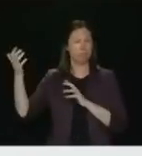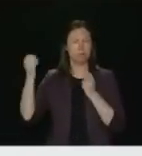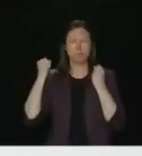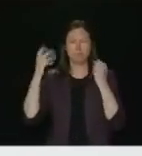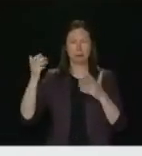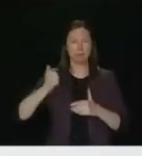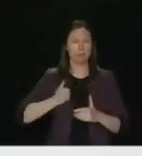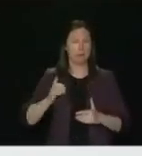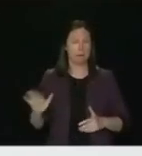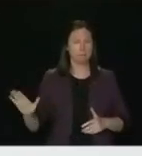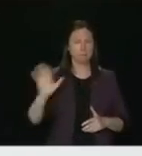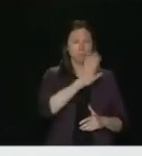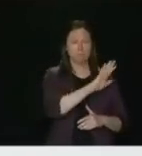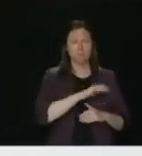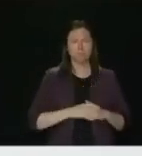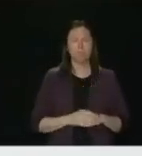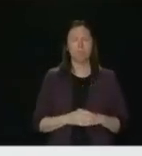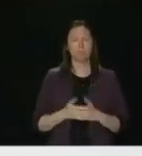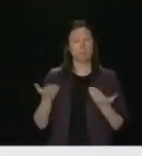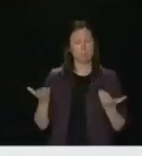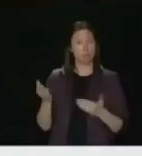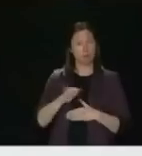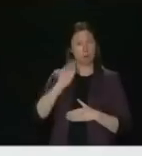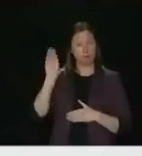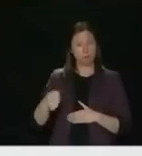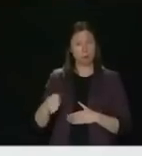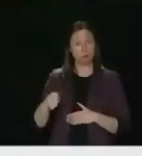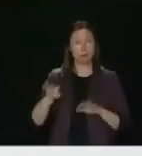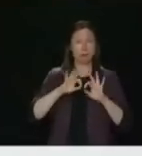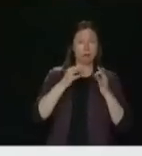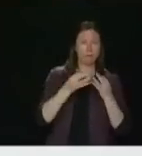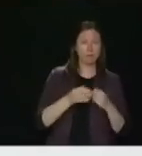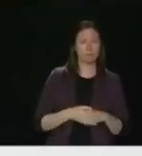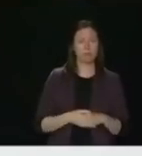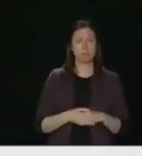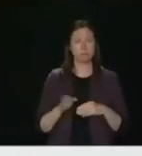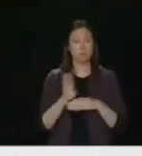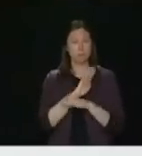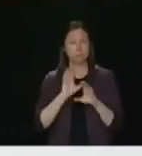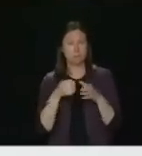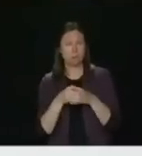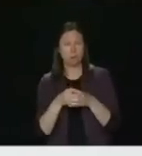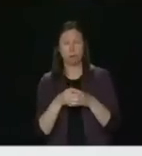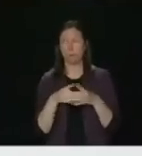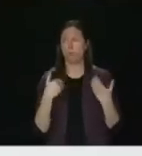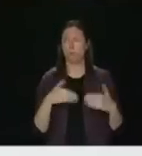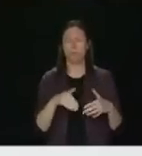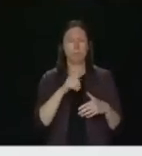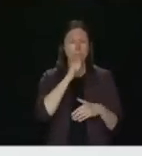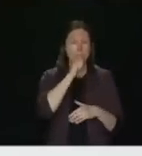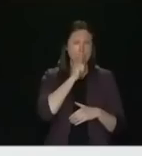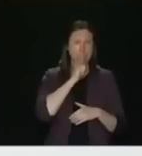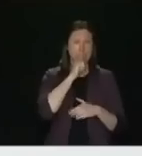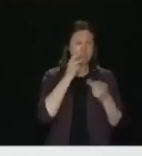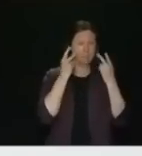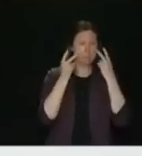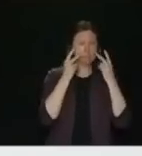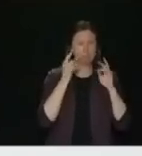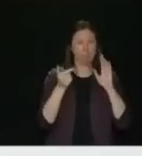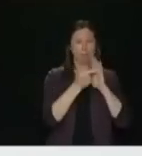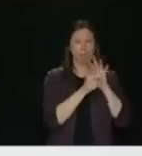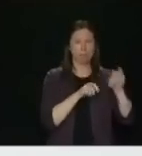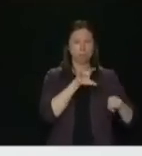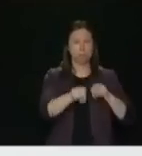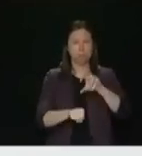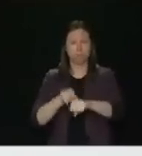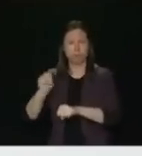many Canadians. Here in our capital city, families and small businesses have been enduring illegal obstruction of